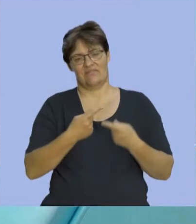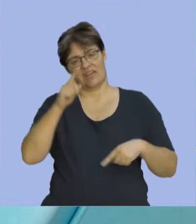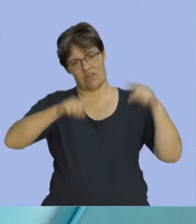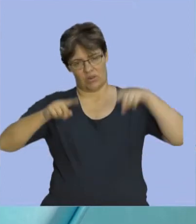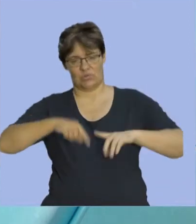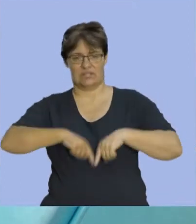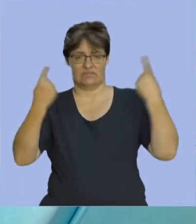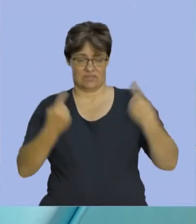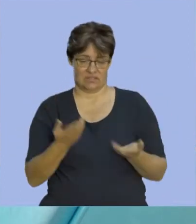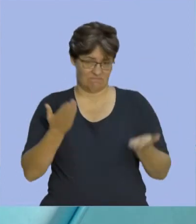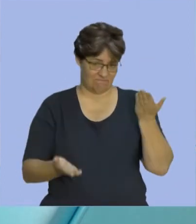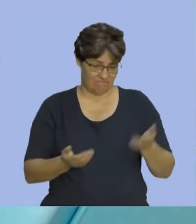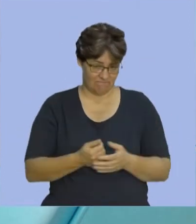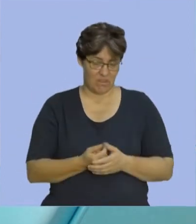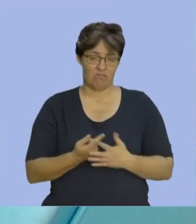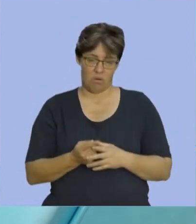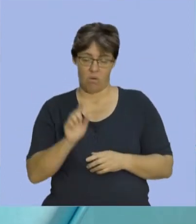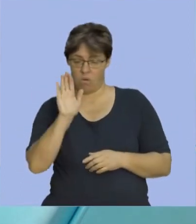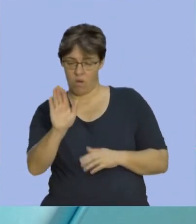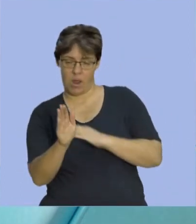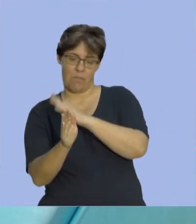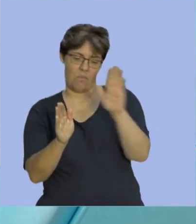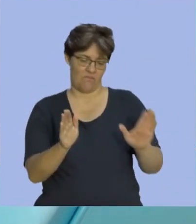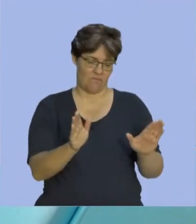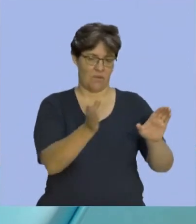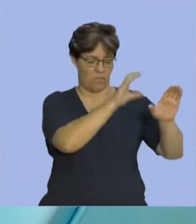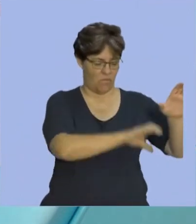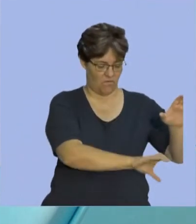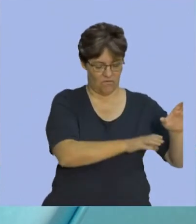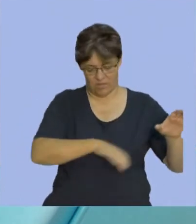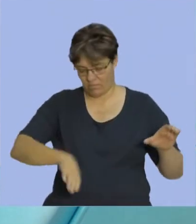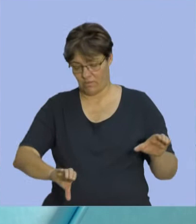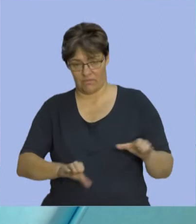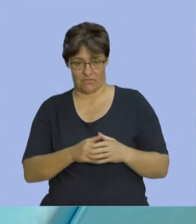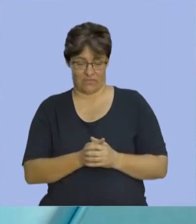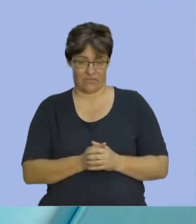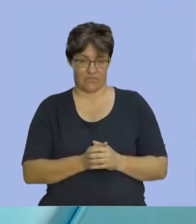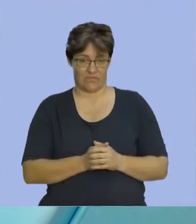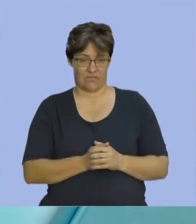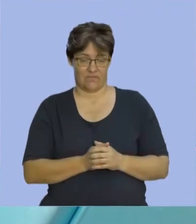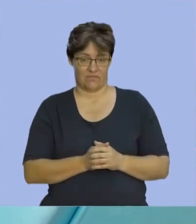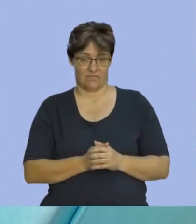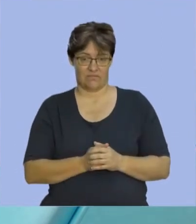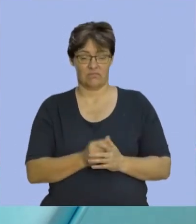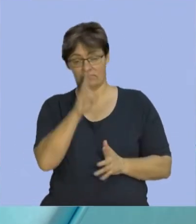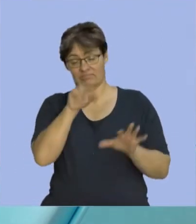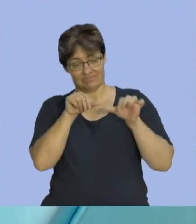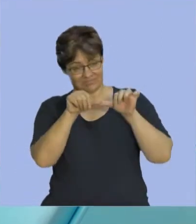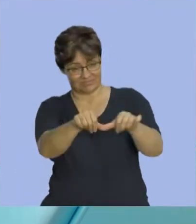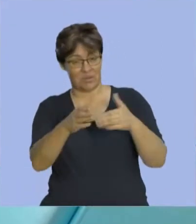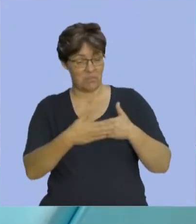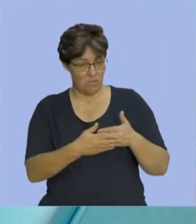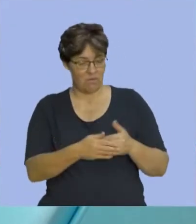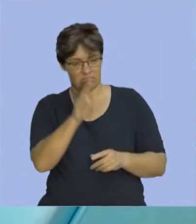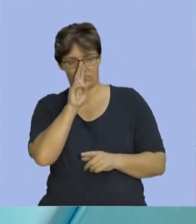give us different ratios as you move from one quadrant to the next until the last one.